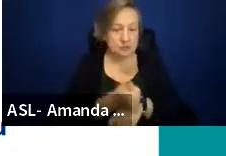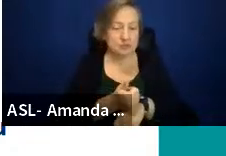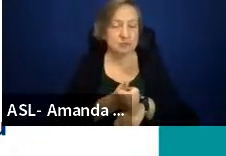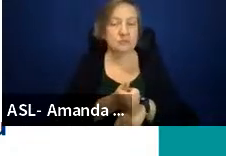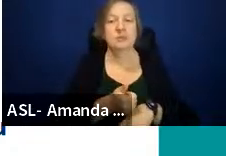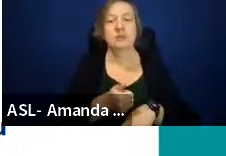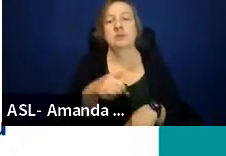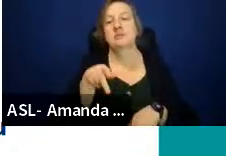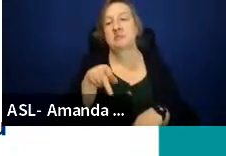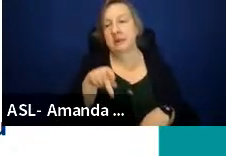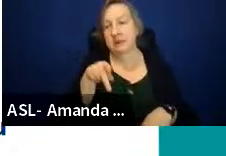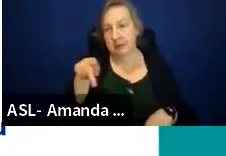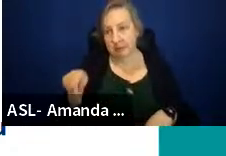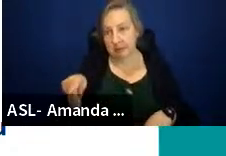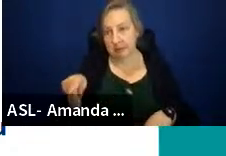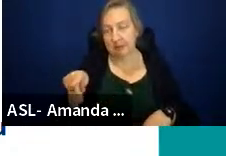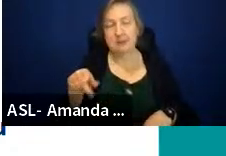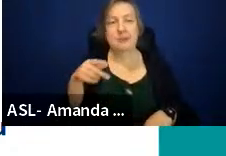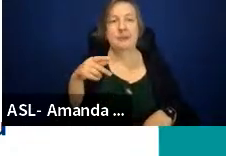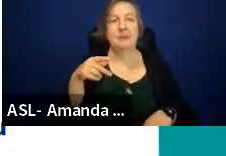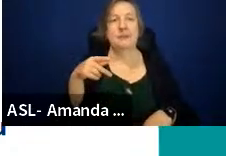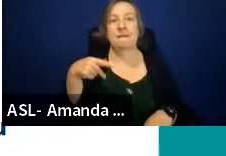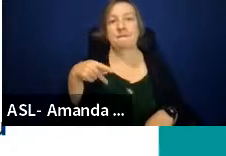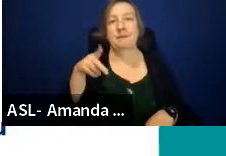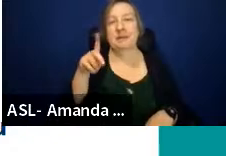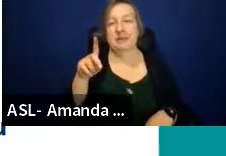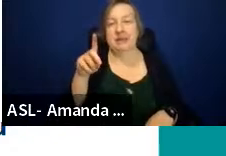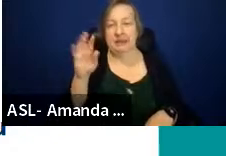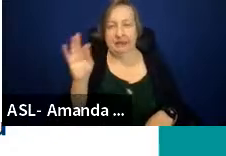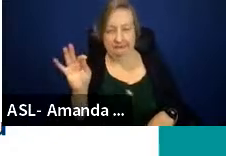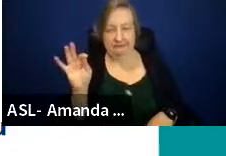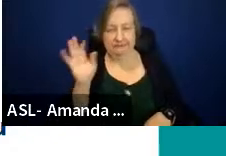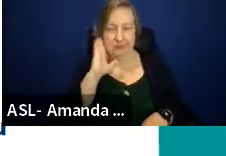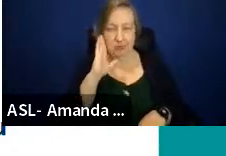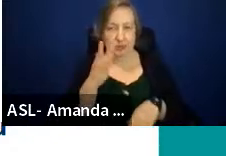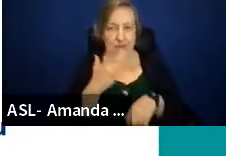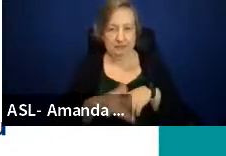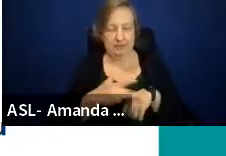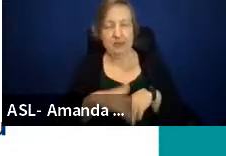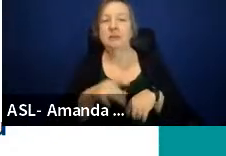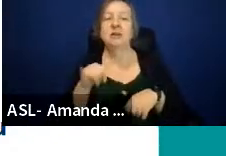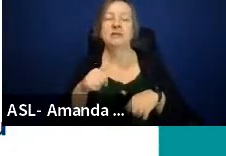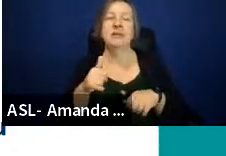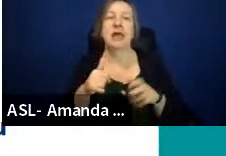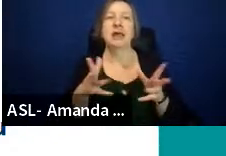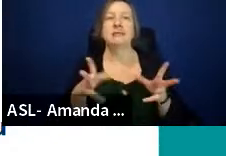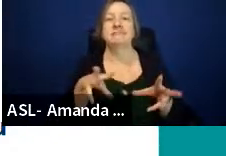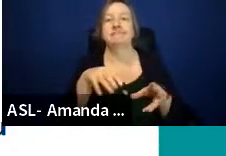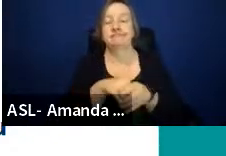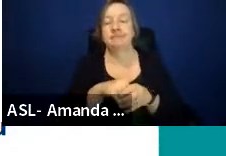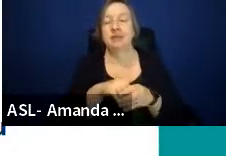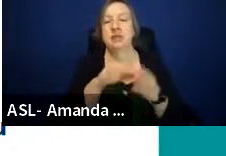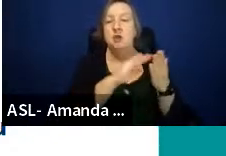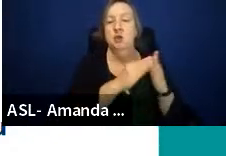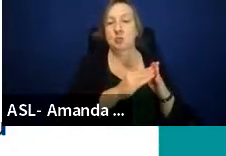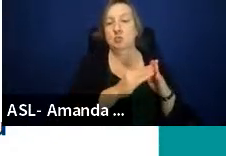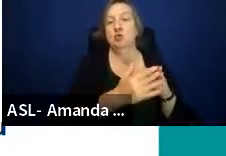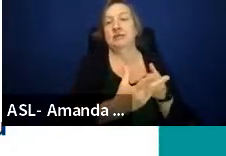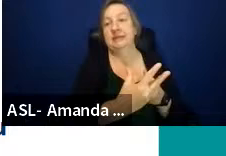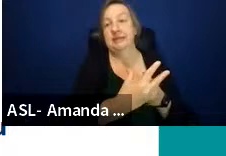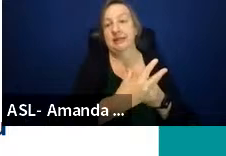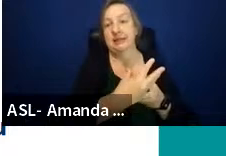a PowerPoint that we PDF'd of basically merging the community